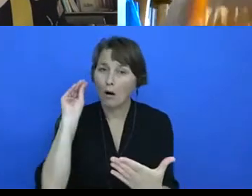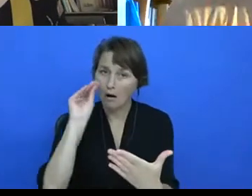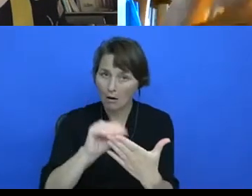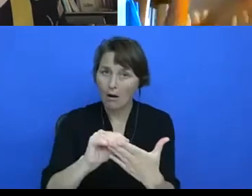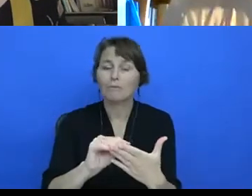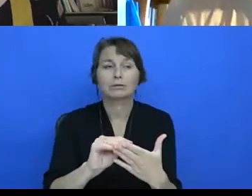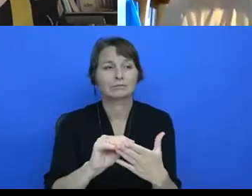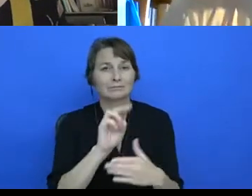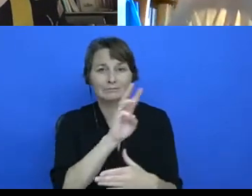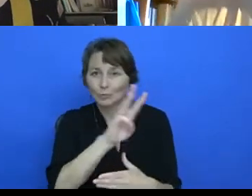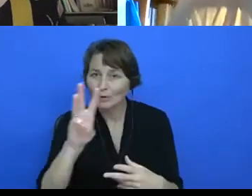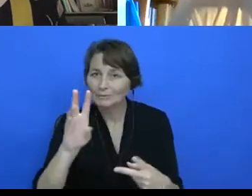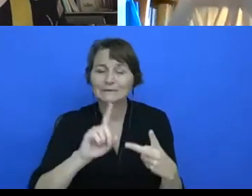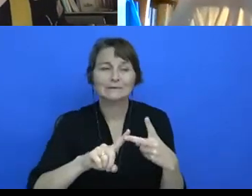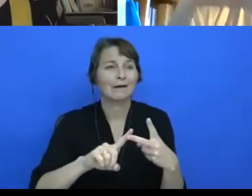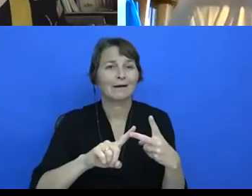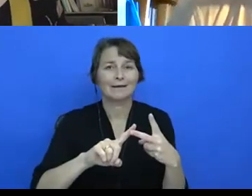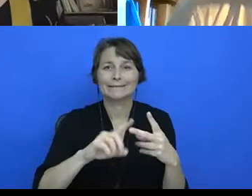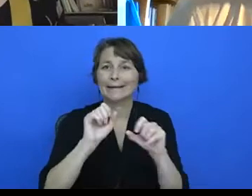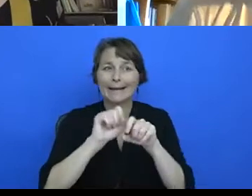of, life came back.